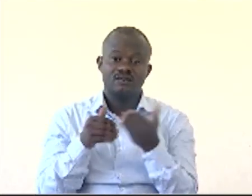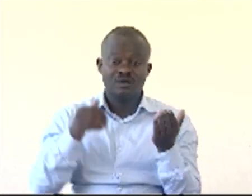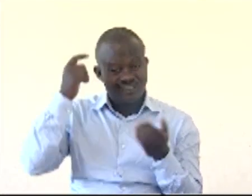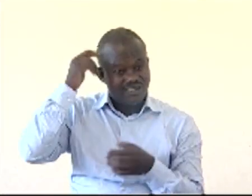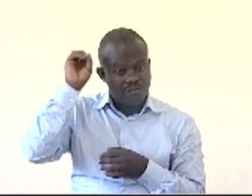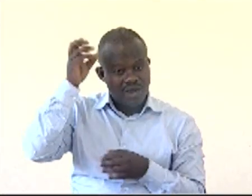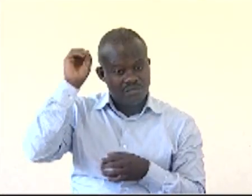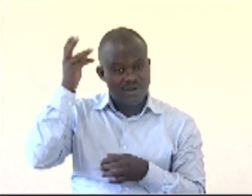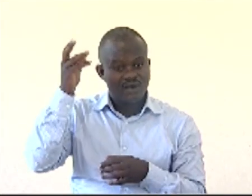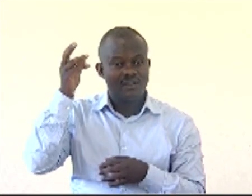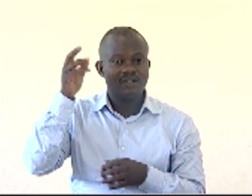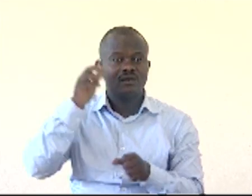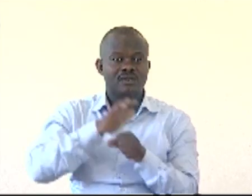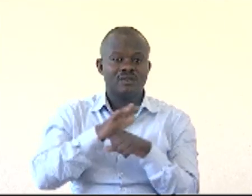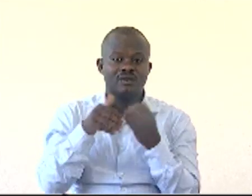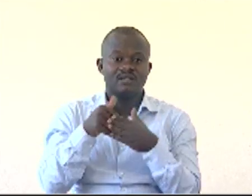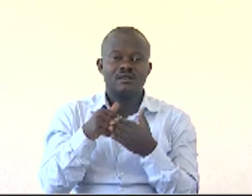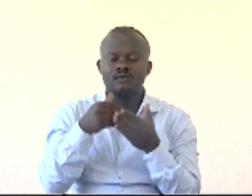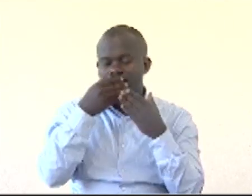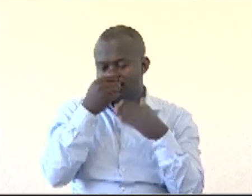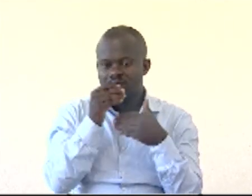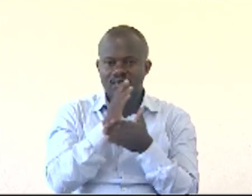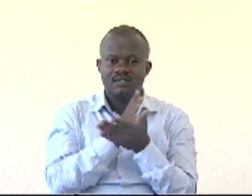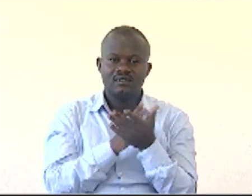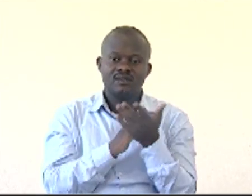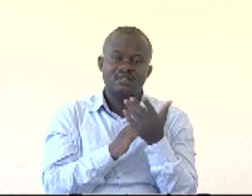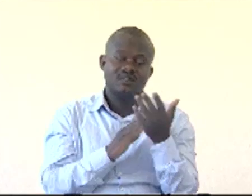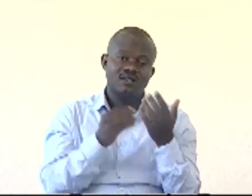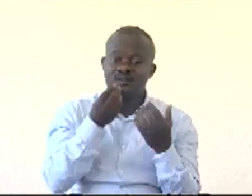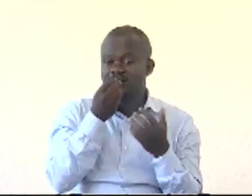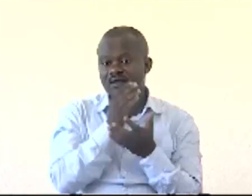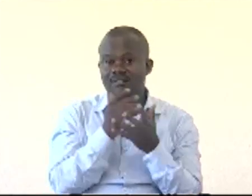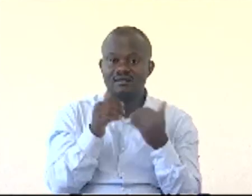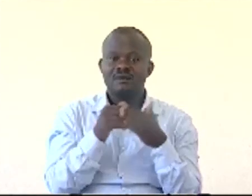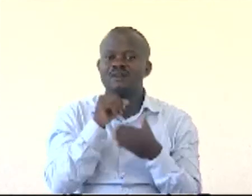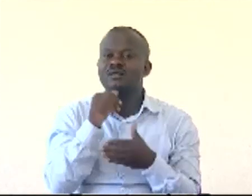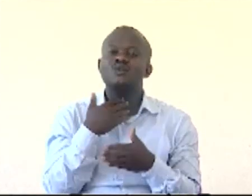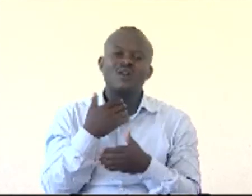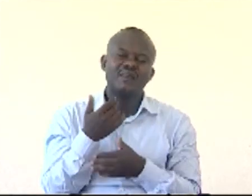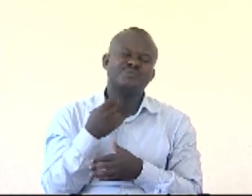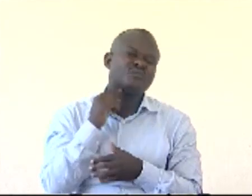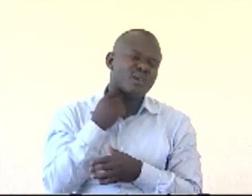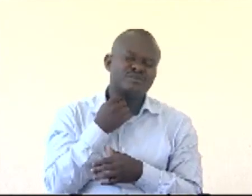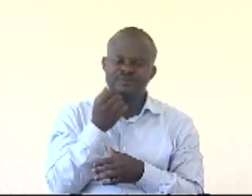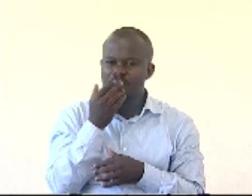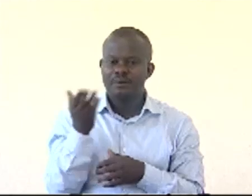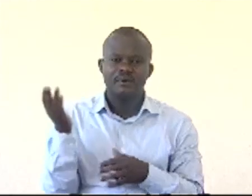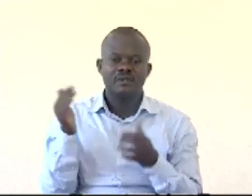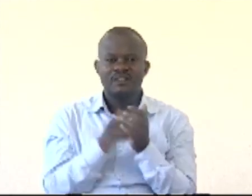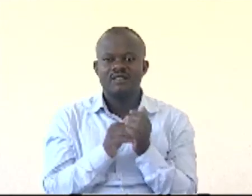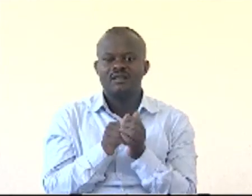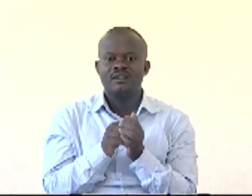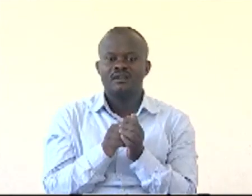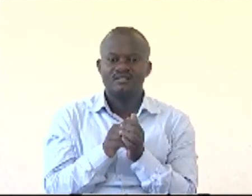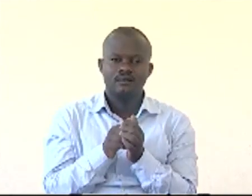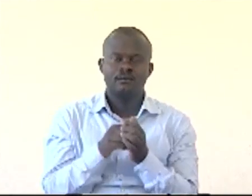headache, loss of taste or smell. Sometimes you eat something but you have no taste, and then shortness